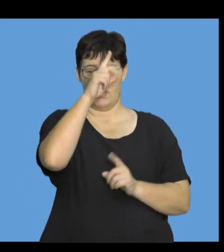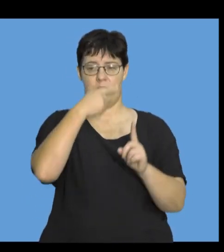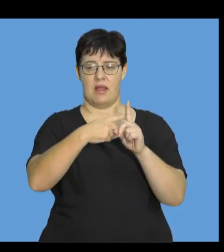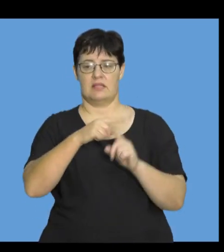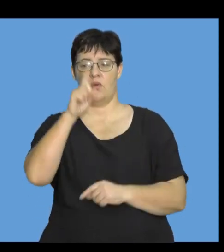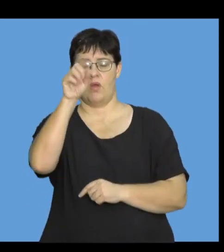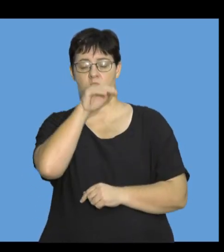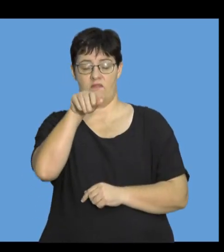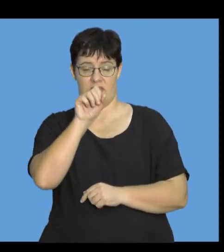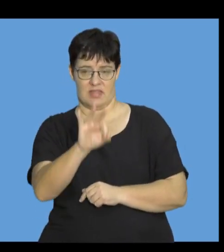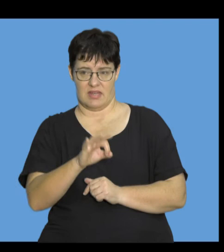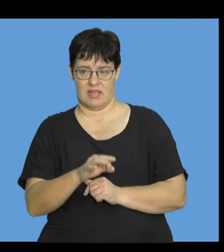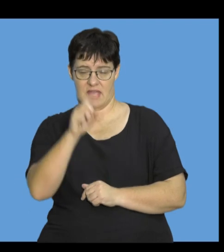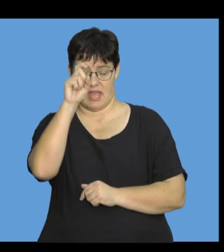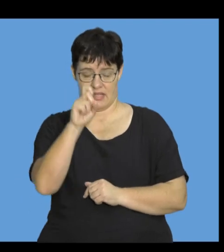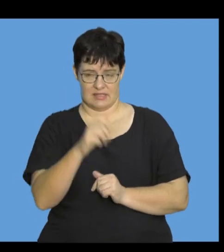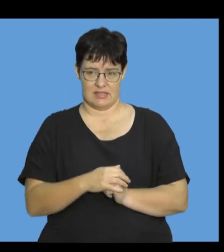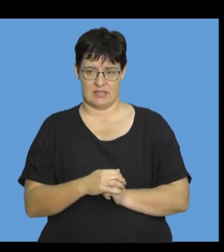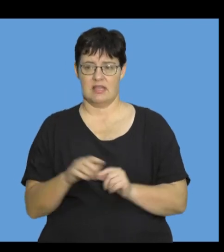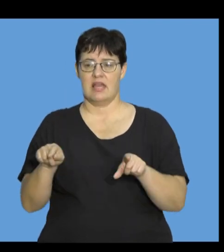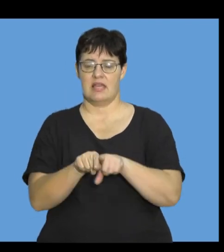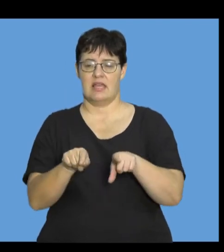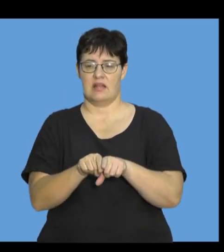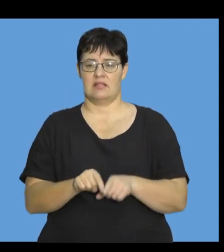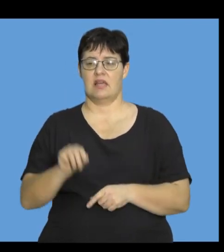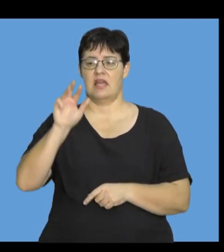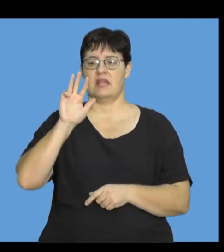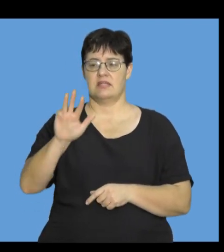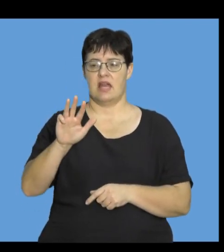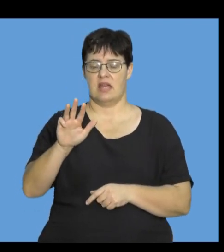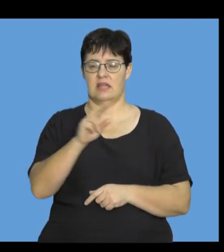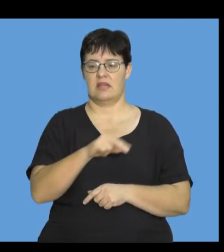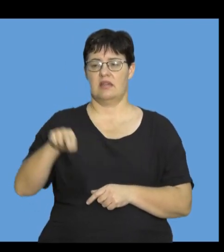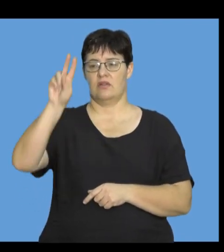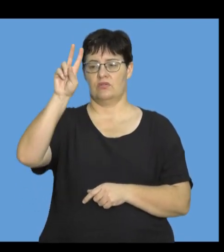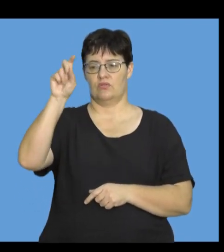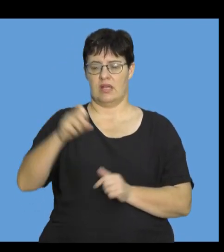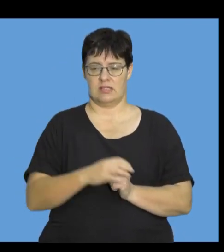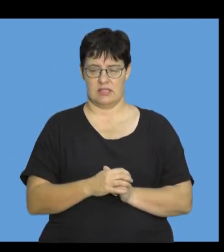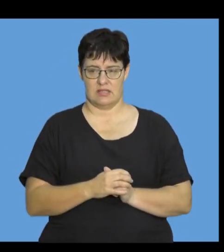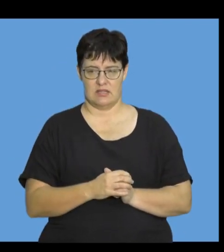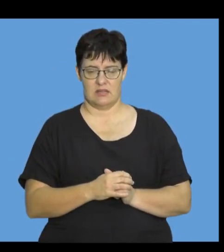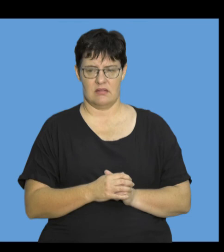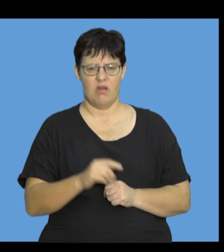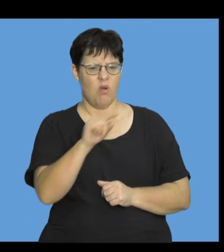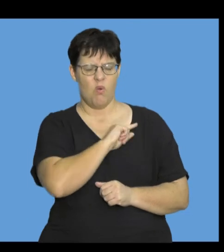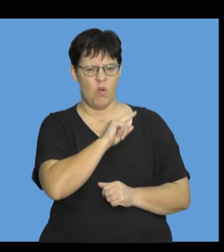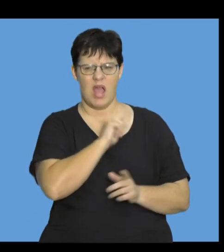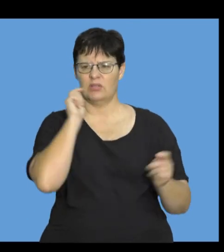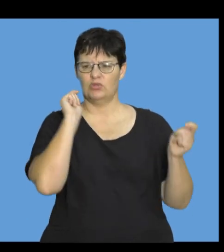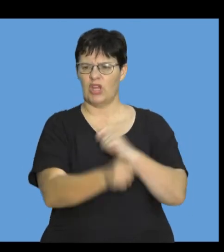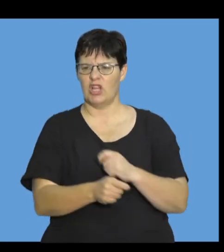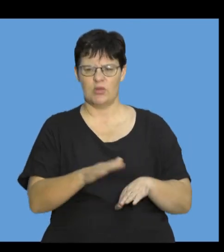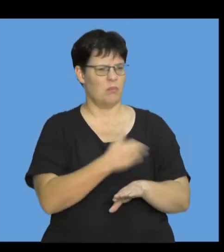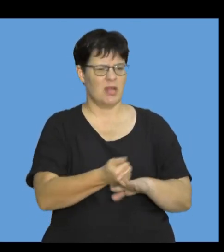squared plus 1 over 3x equal to 9 to the exponent of 2x. Why